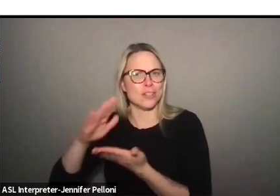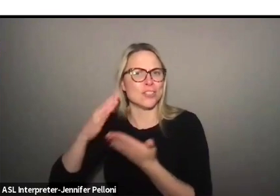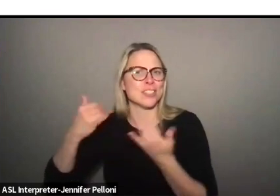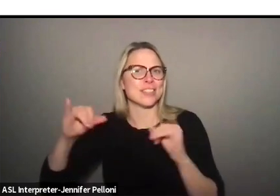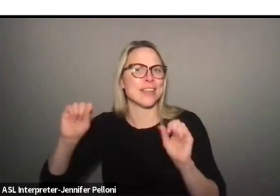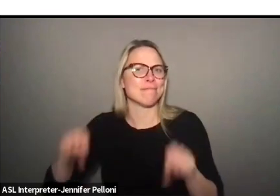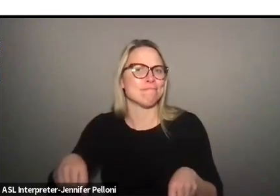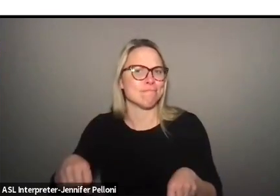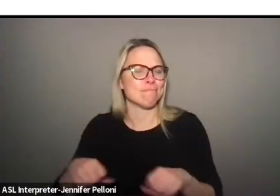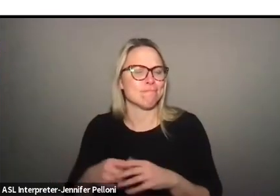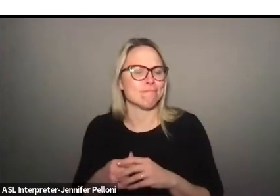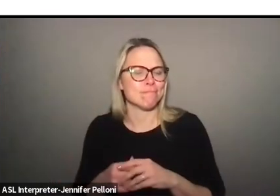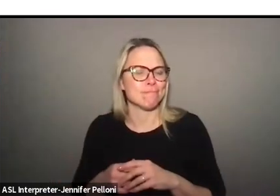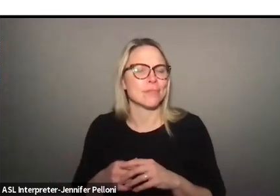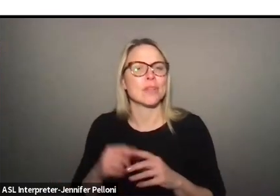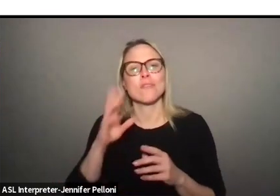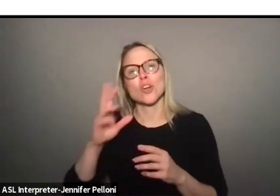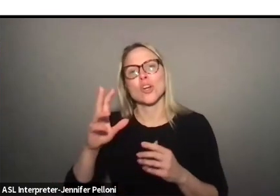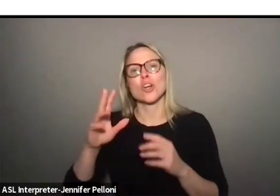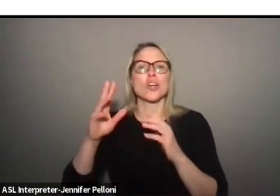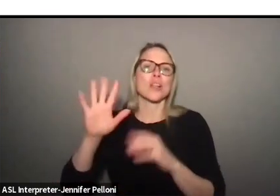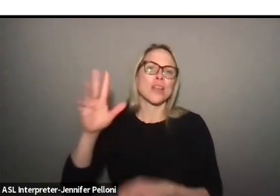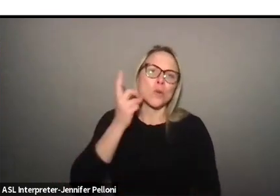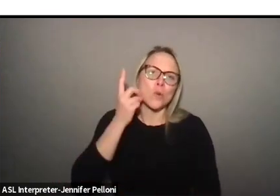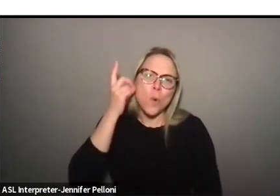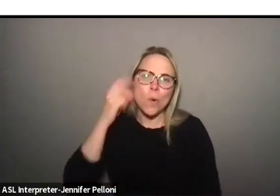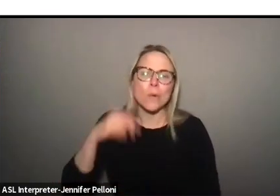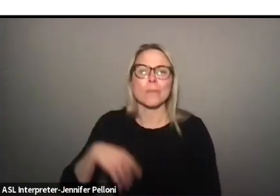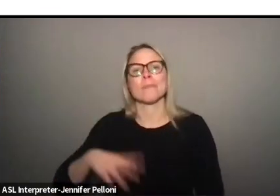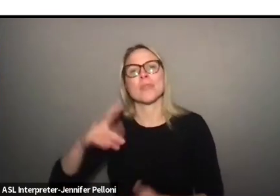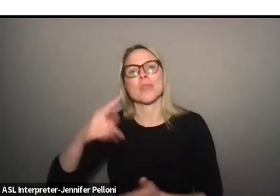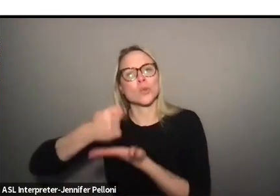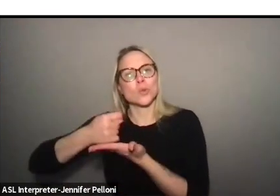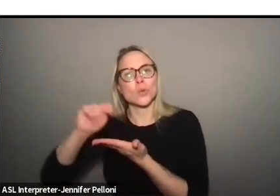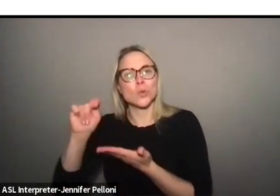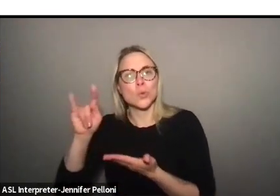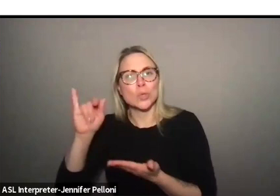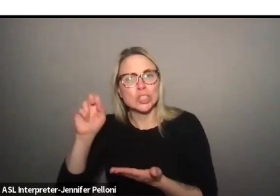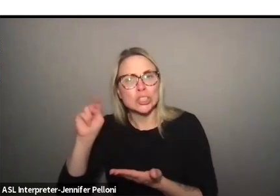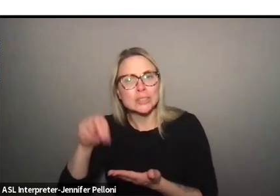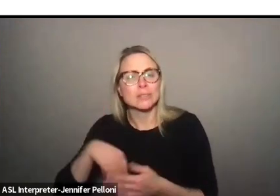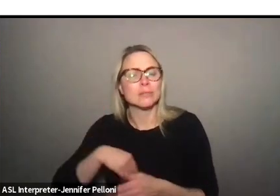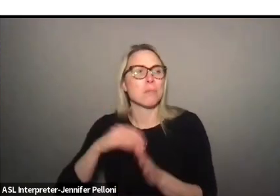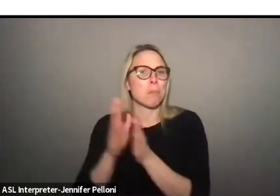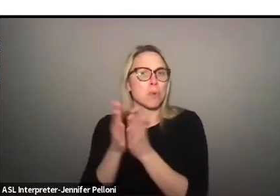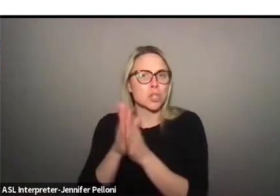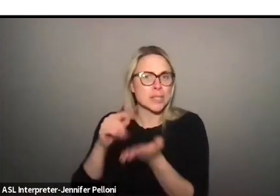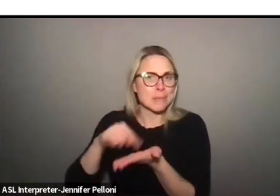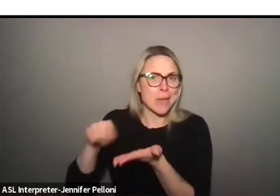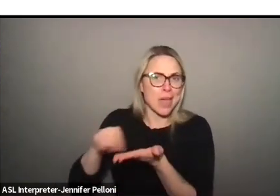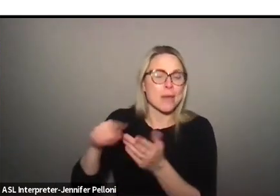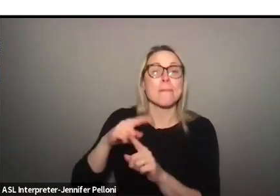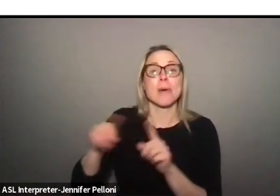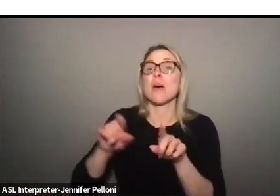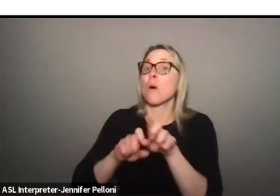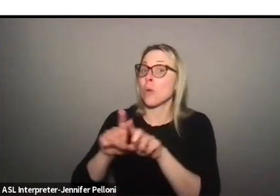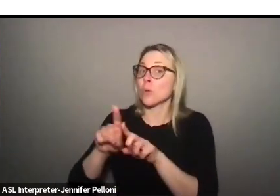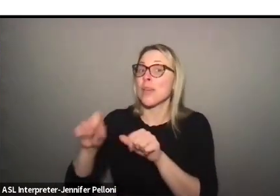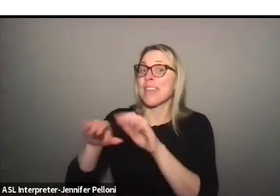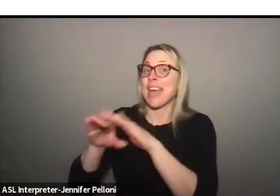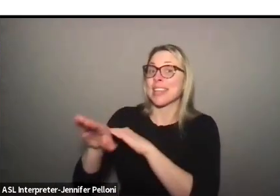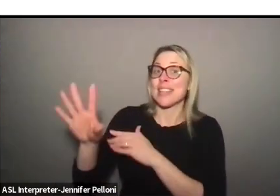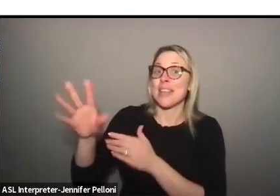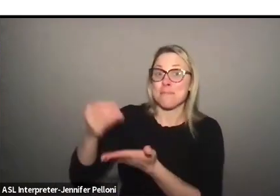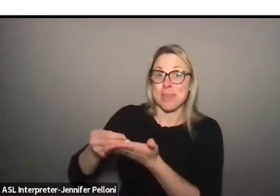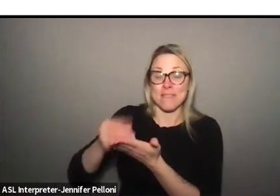college education, room and board, tuition, books, all of it. But you're also able to access those